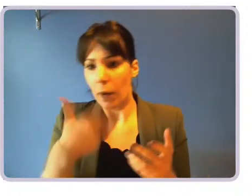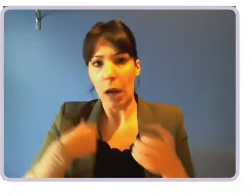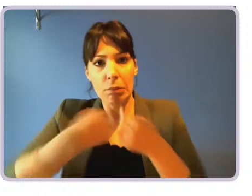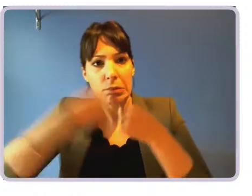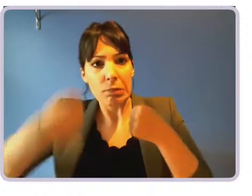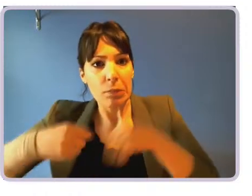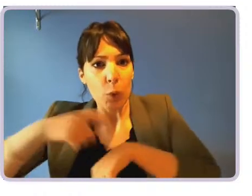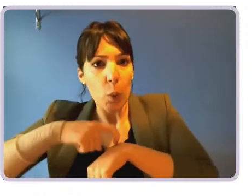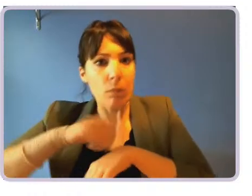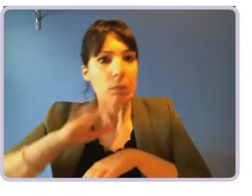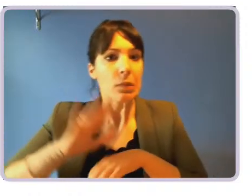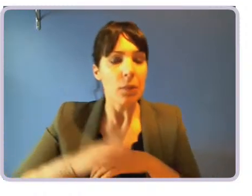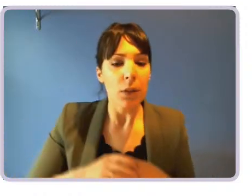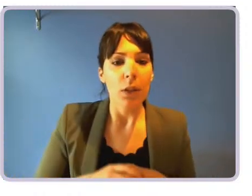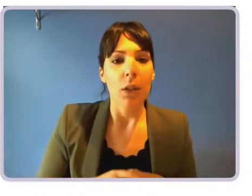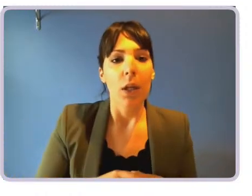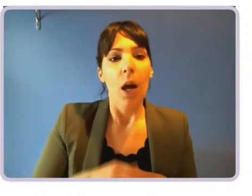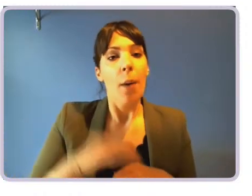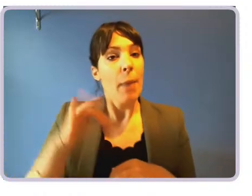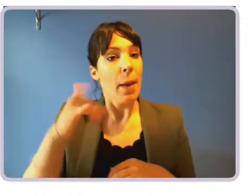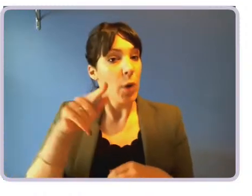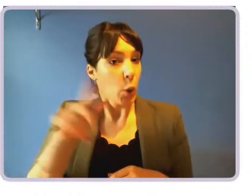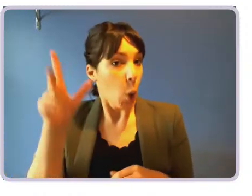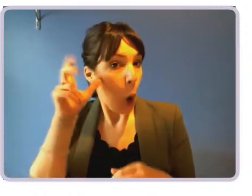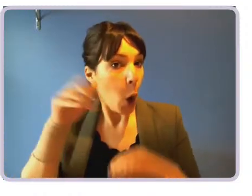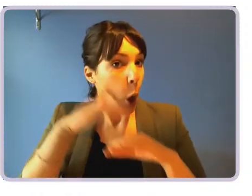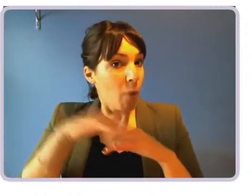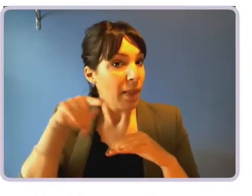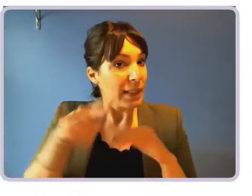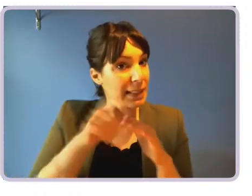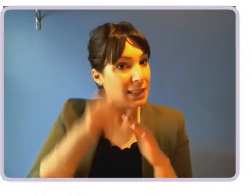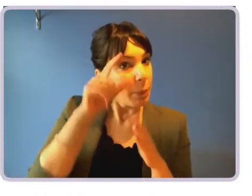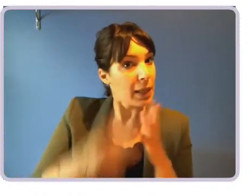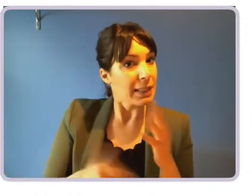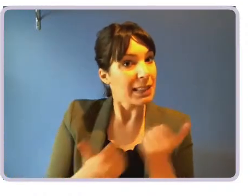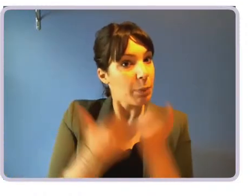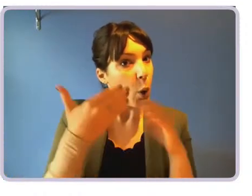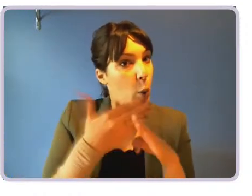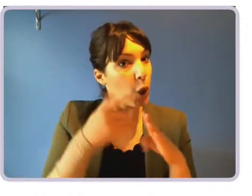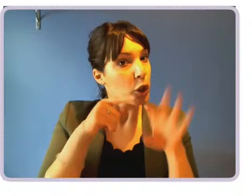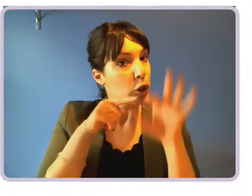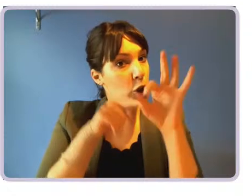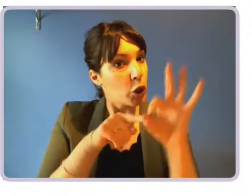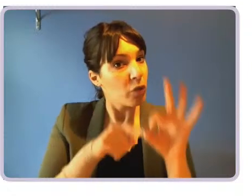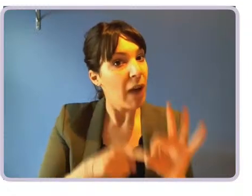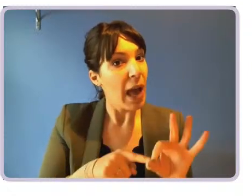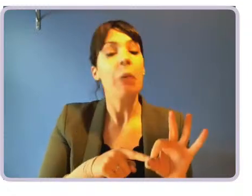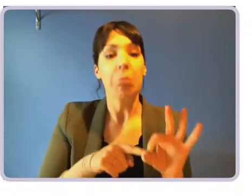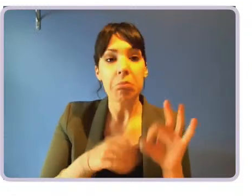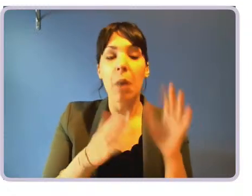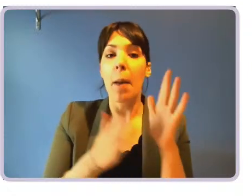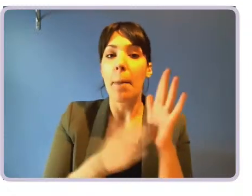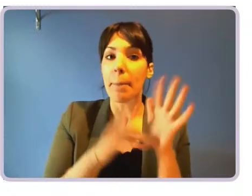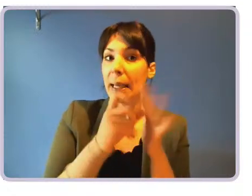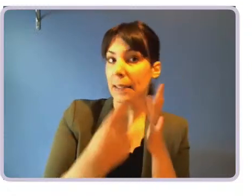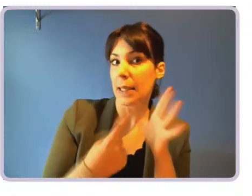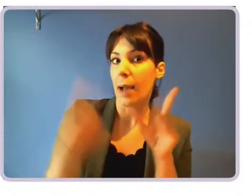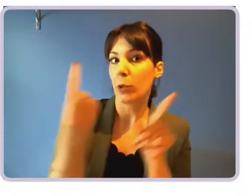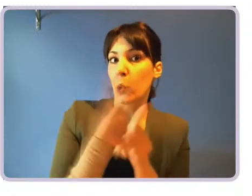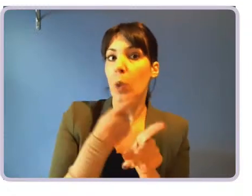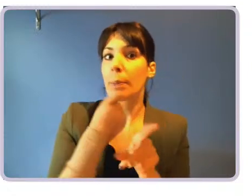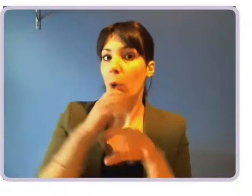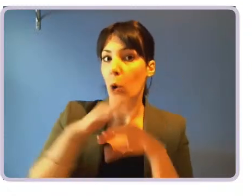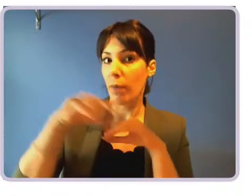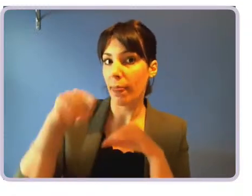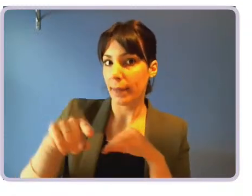support worker survey, which has had a fair bit of media press. And I just want to emphasise a few things. So this was done mainly in